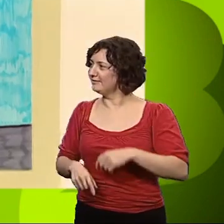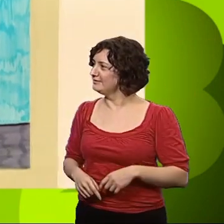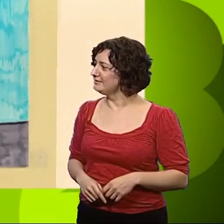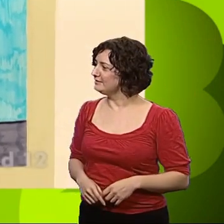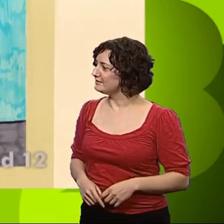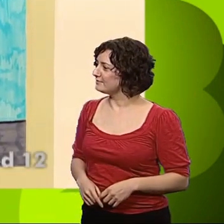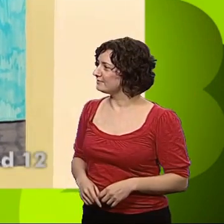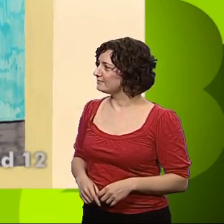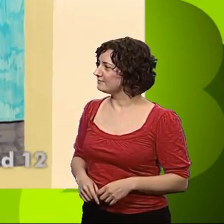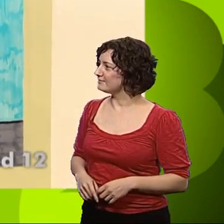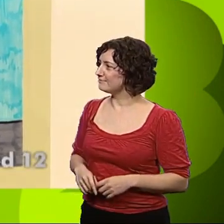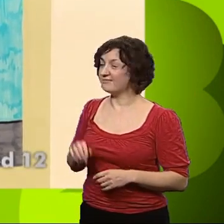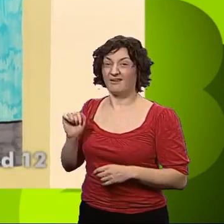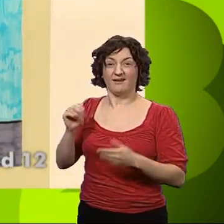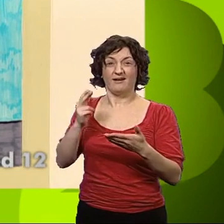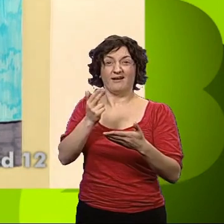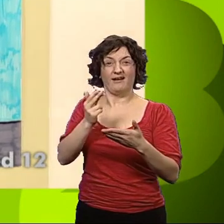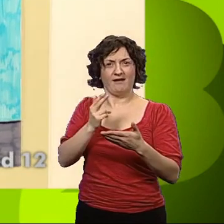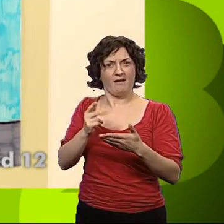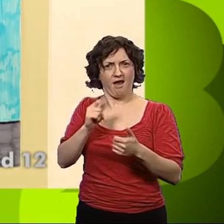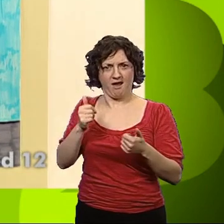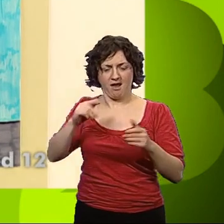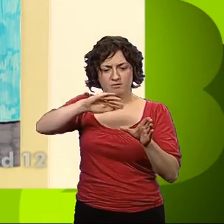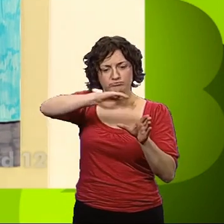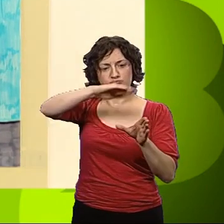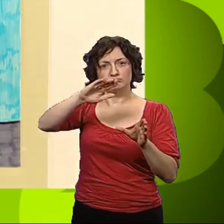like this very thick black outline. It works really well.